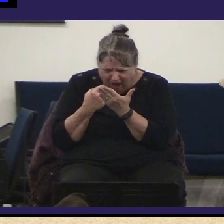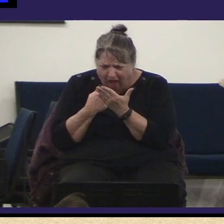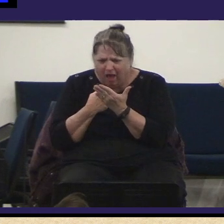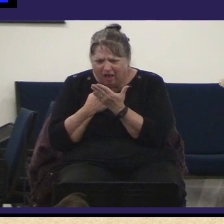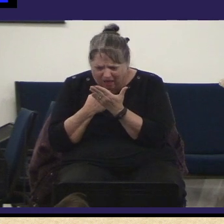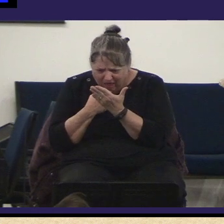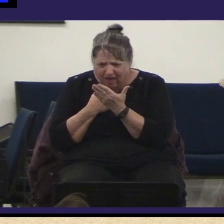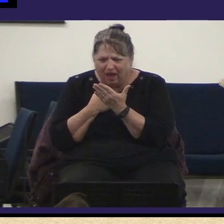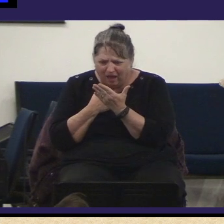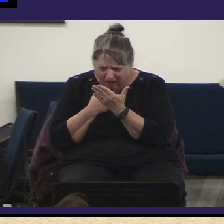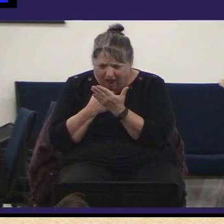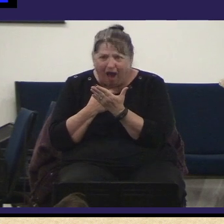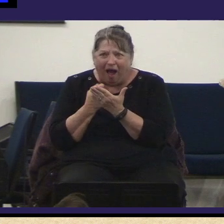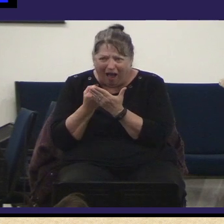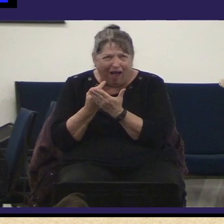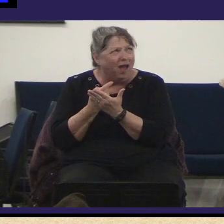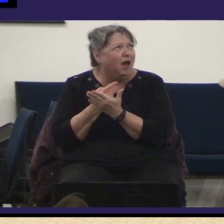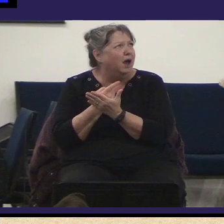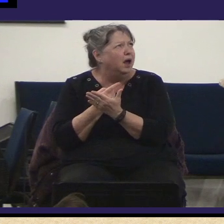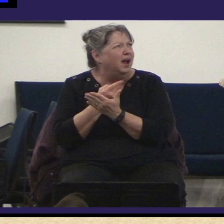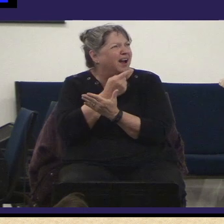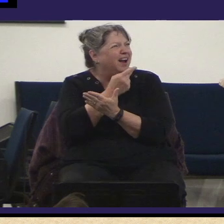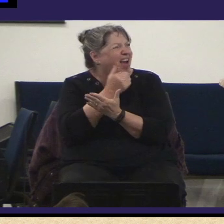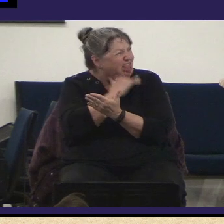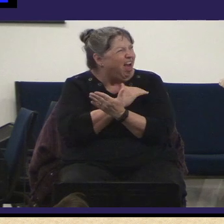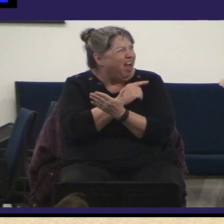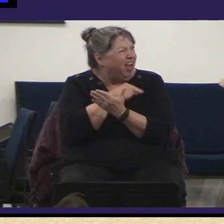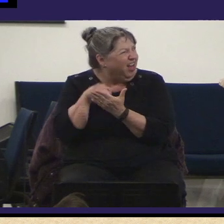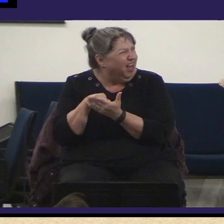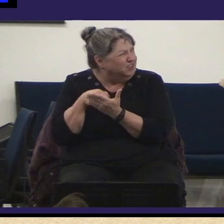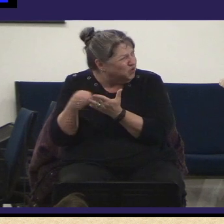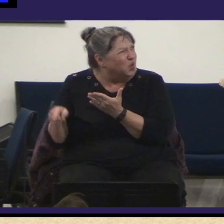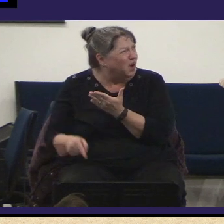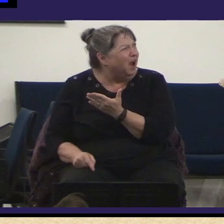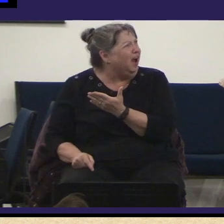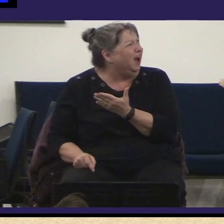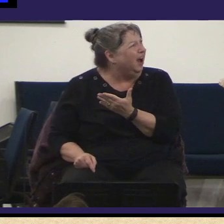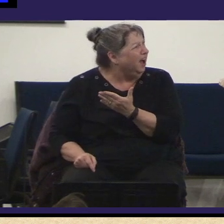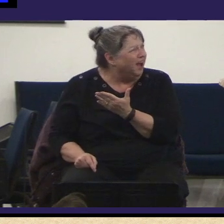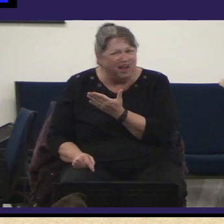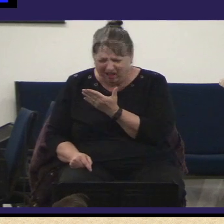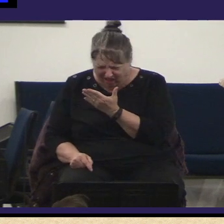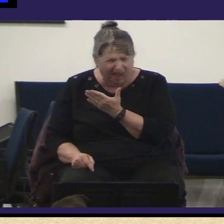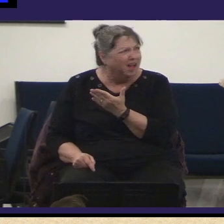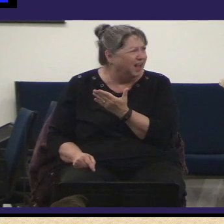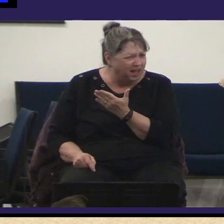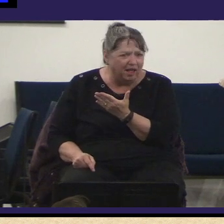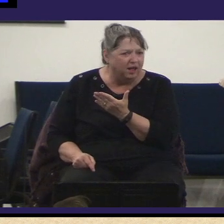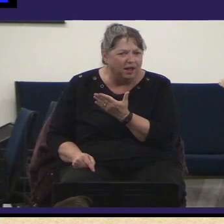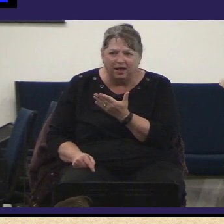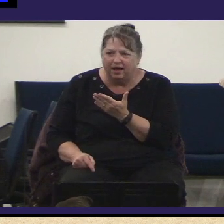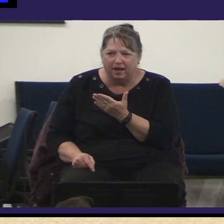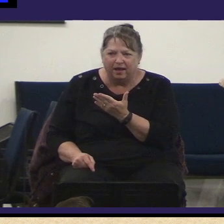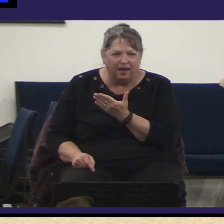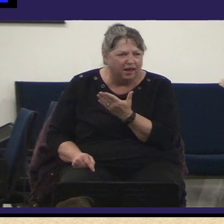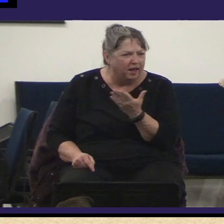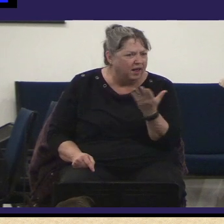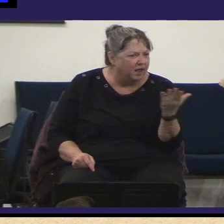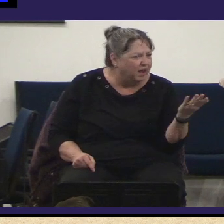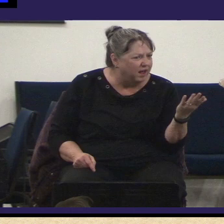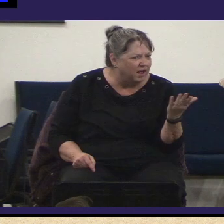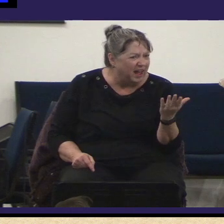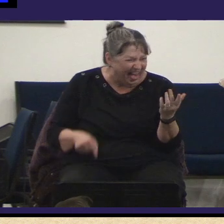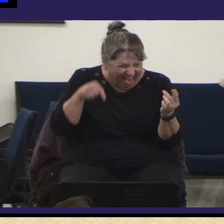truth. And some of us, even this week, have realized the ugliness of the lies of the